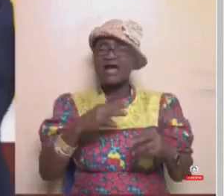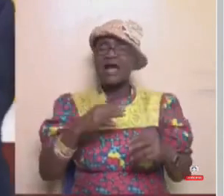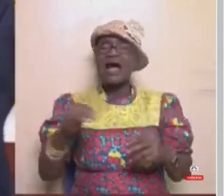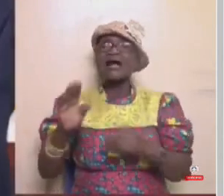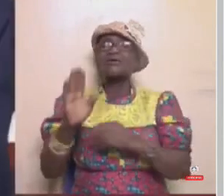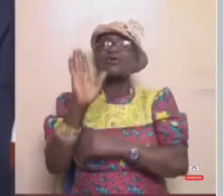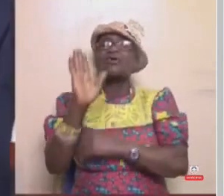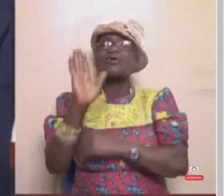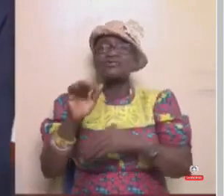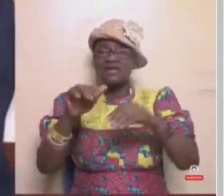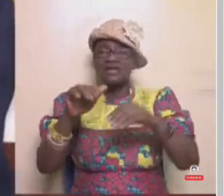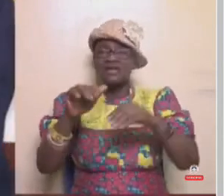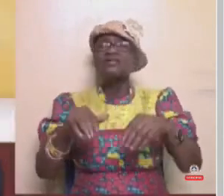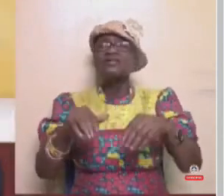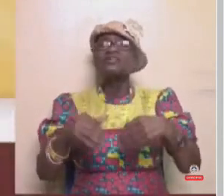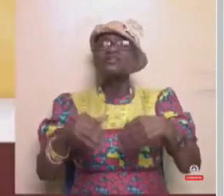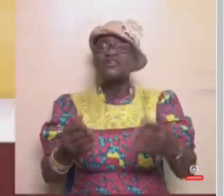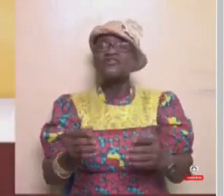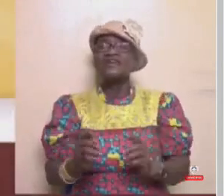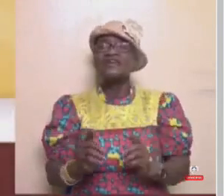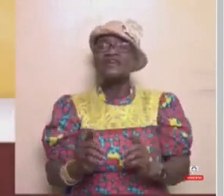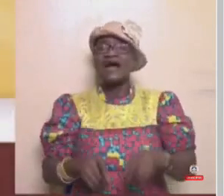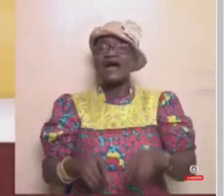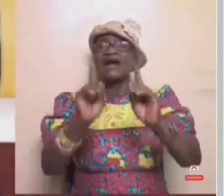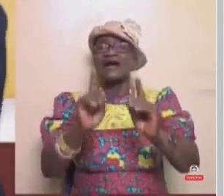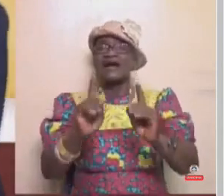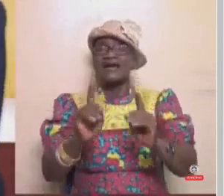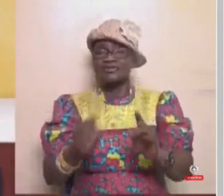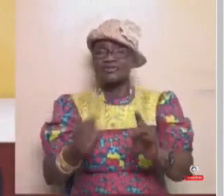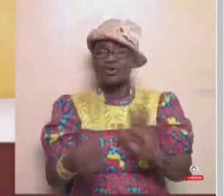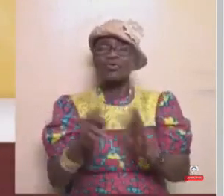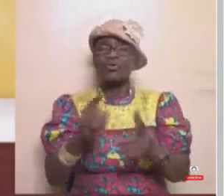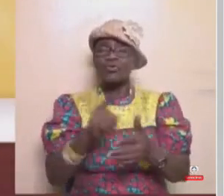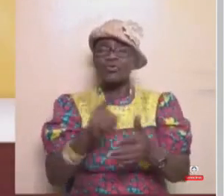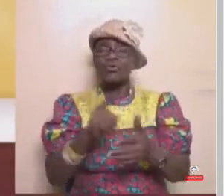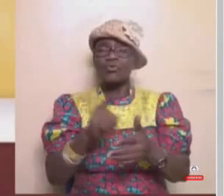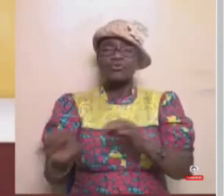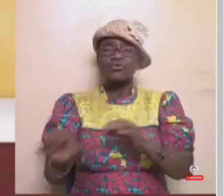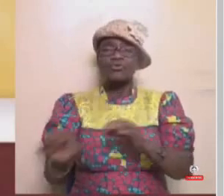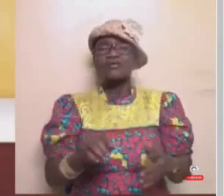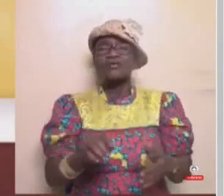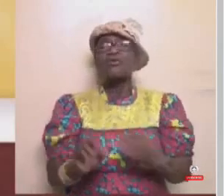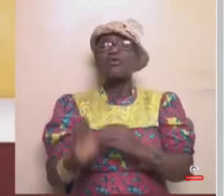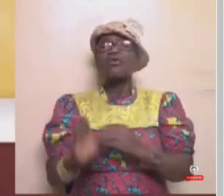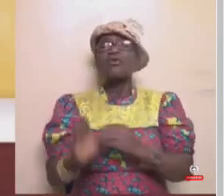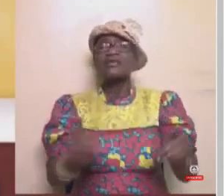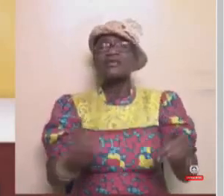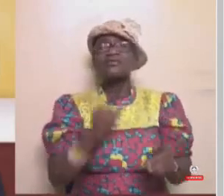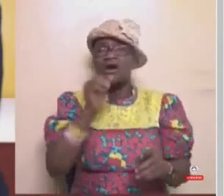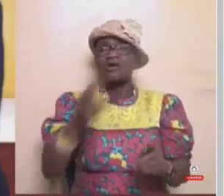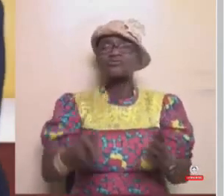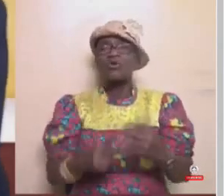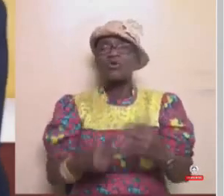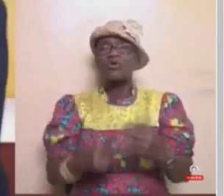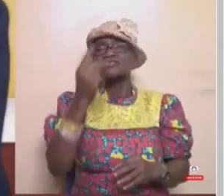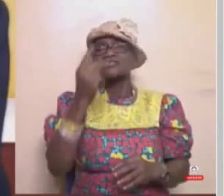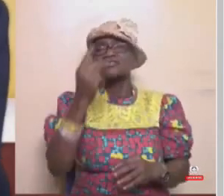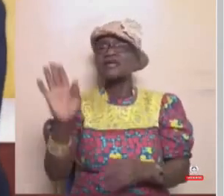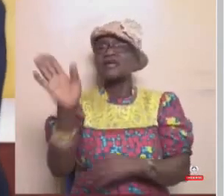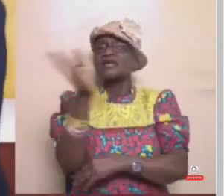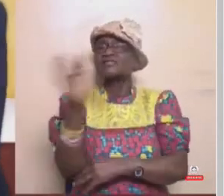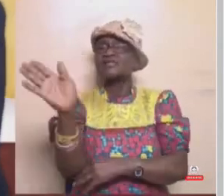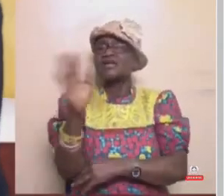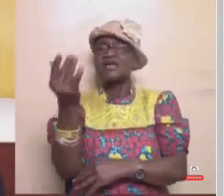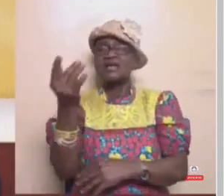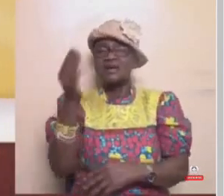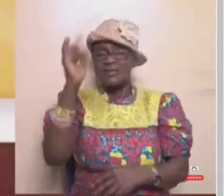God didn't go to the tree by himself. God didn't cut the tree by himself. It was